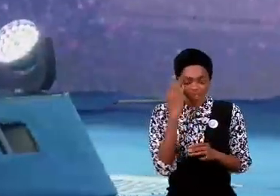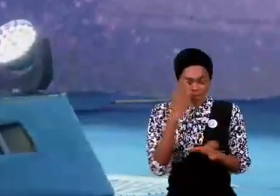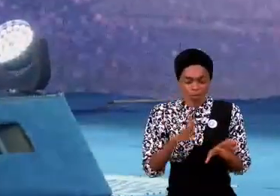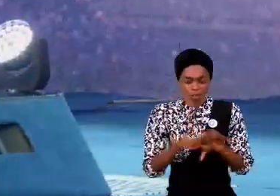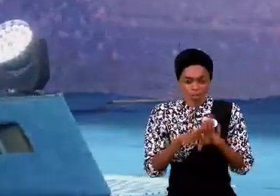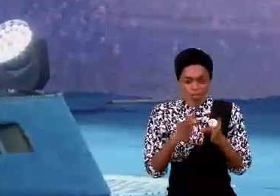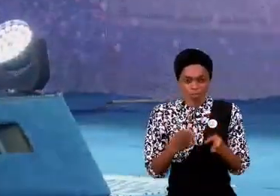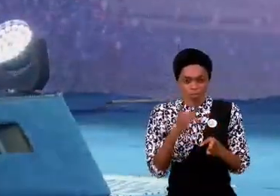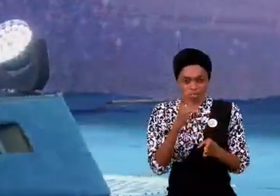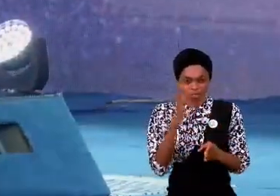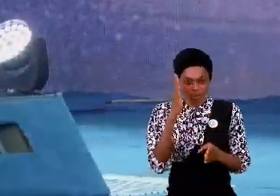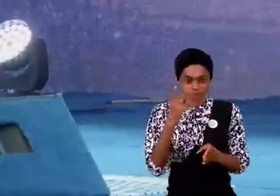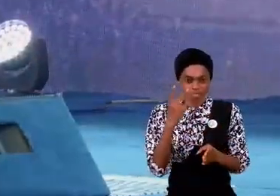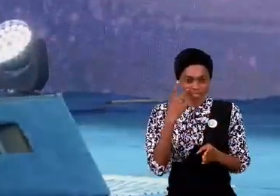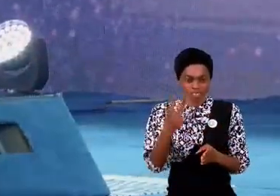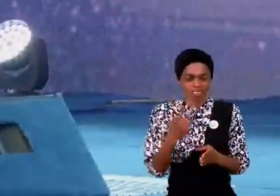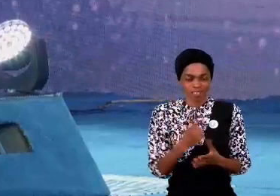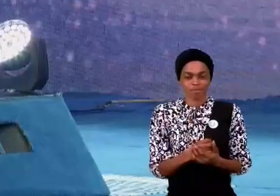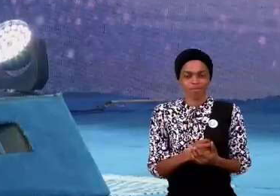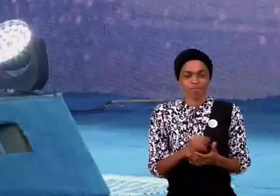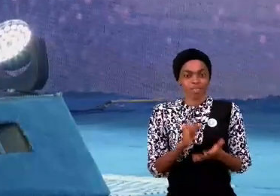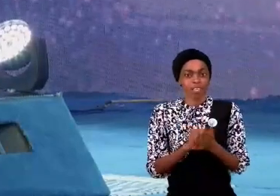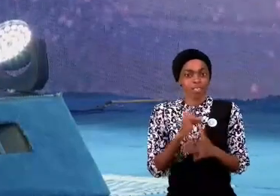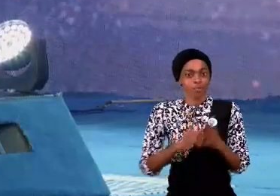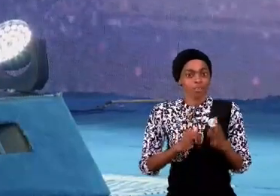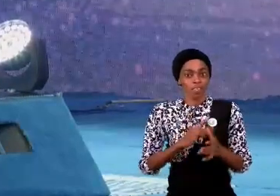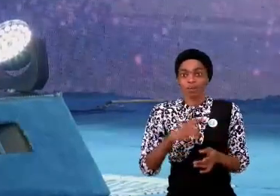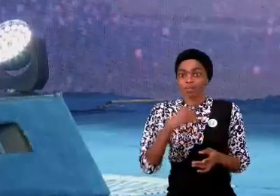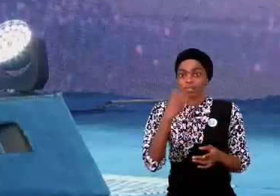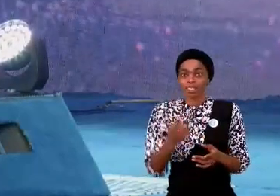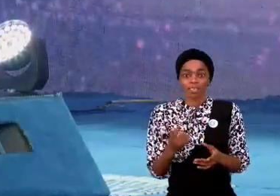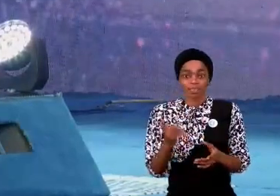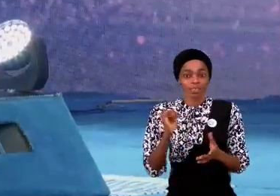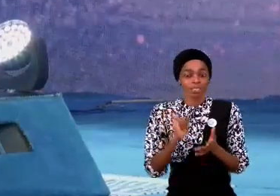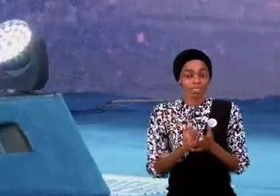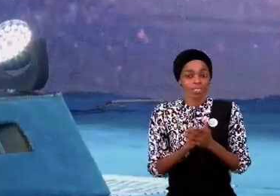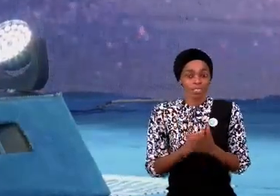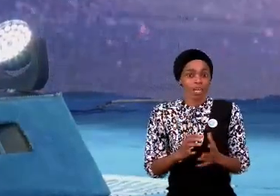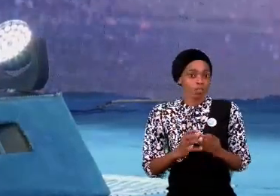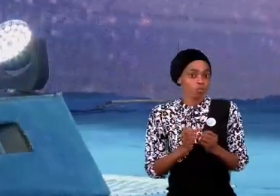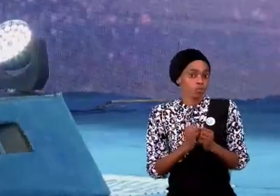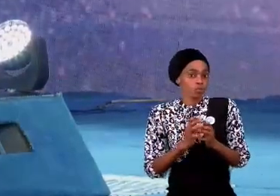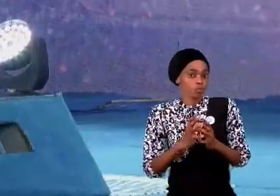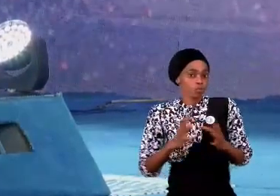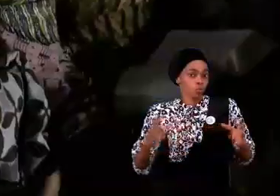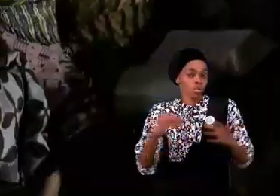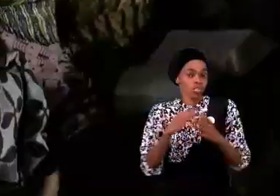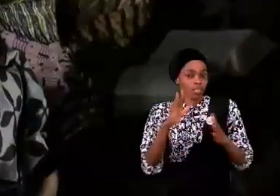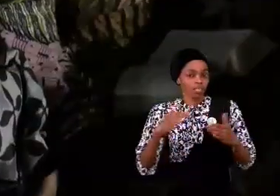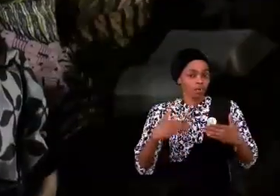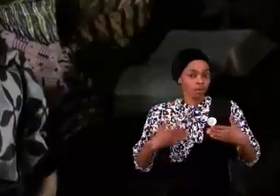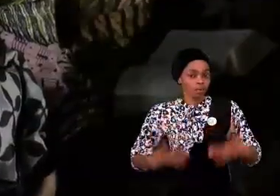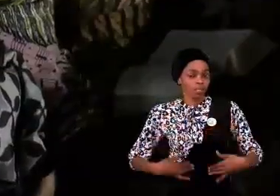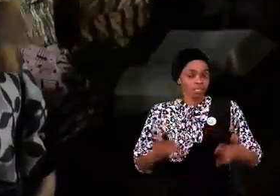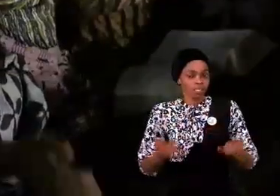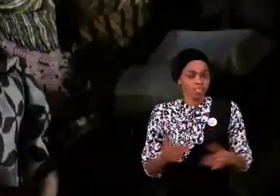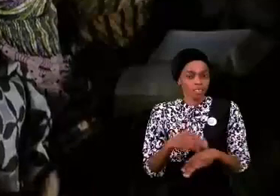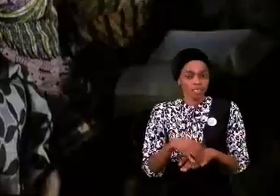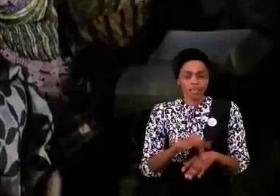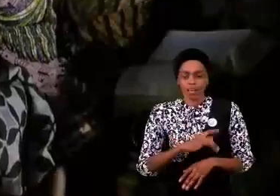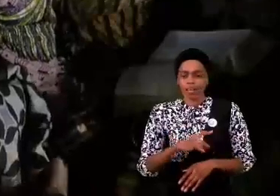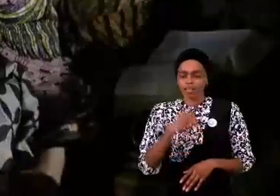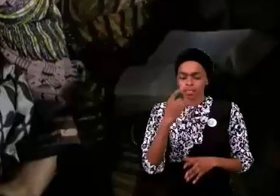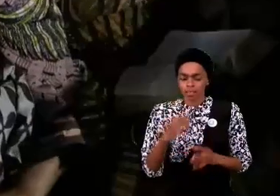body tonight. I say swelling, come out. That swelling will come out. And when Paul